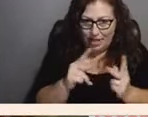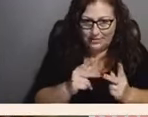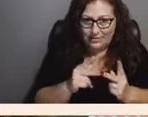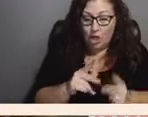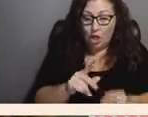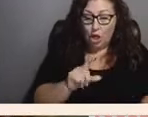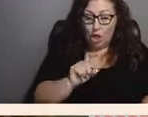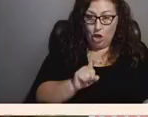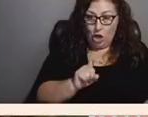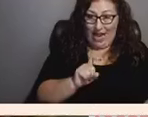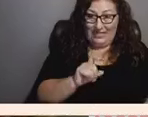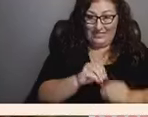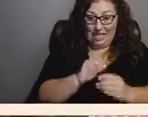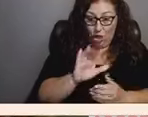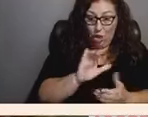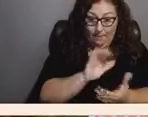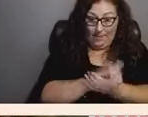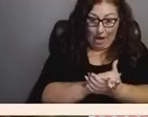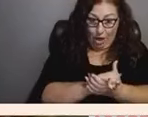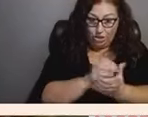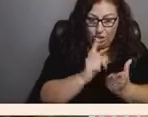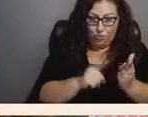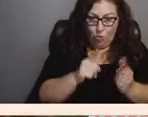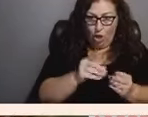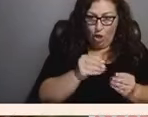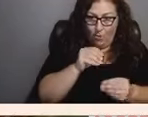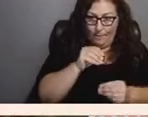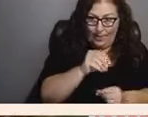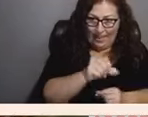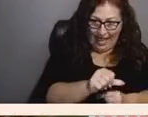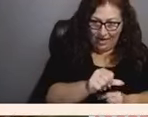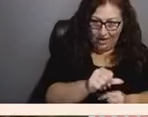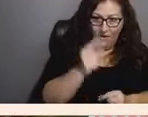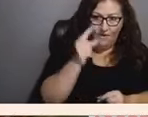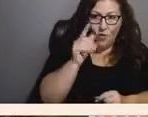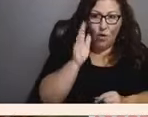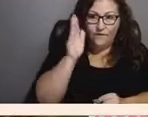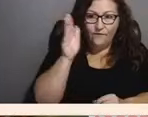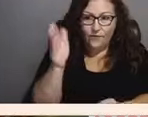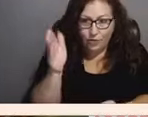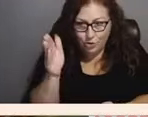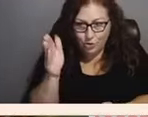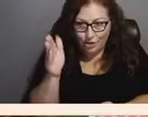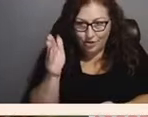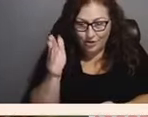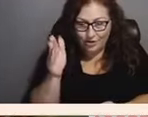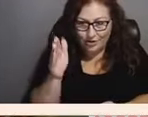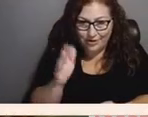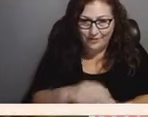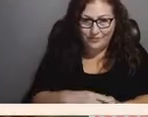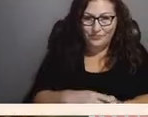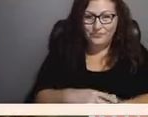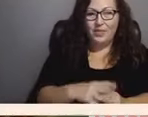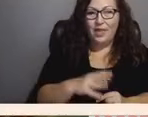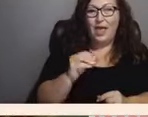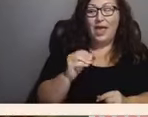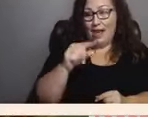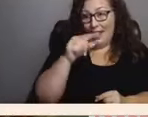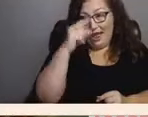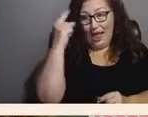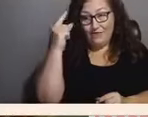marriage is what you plant for the future, your legacy. In African American